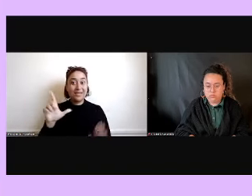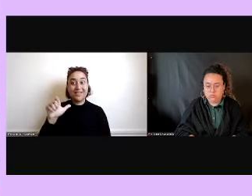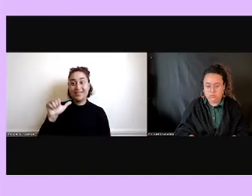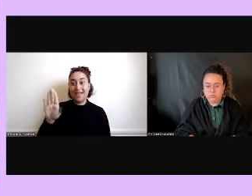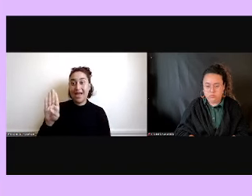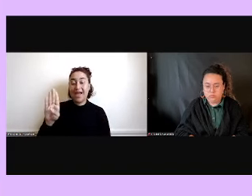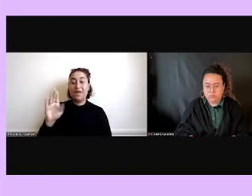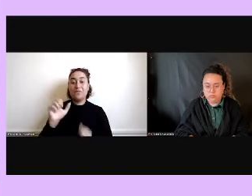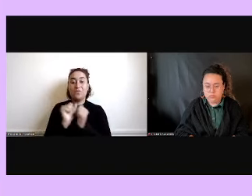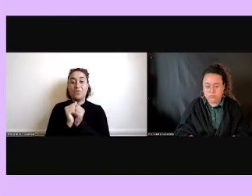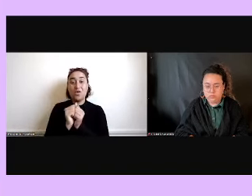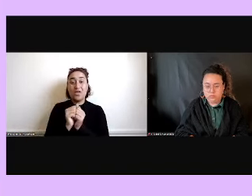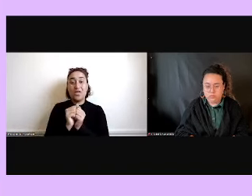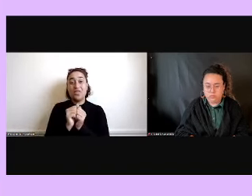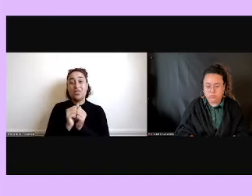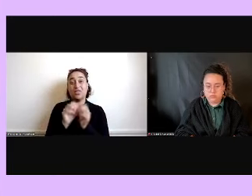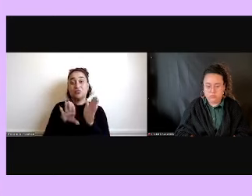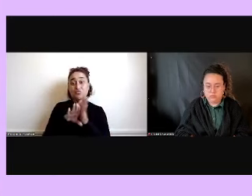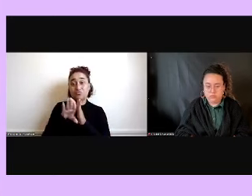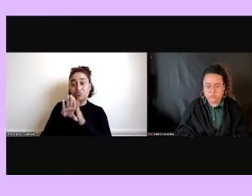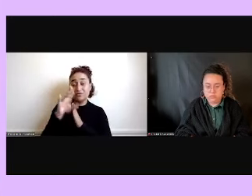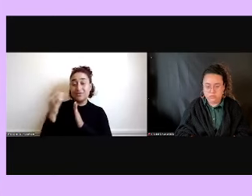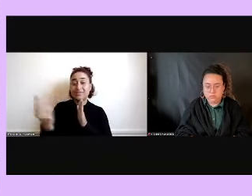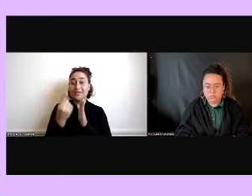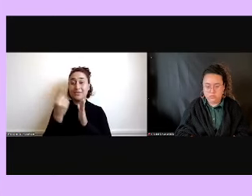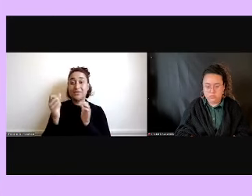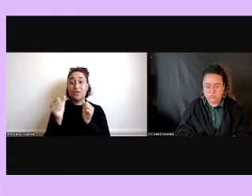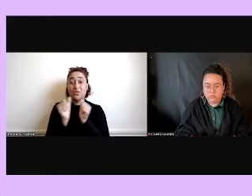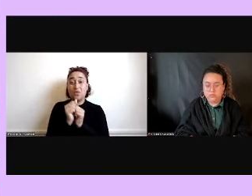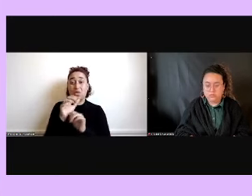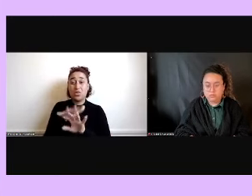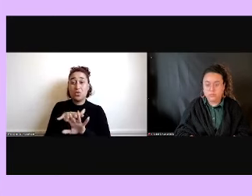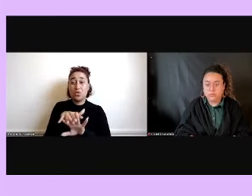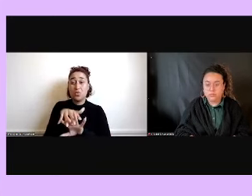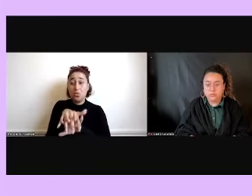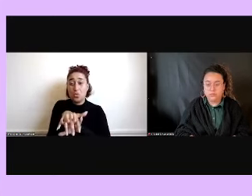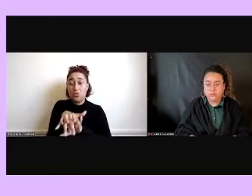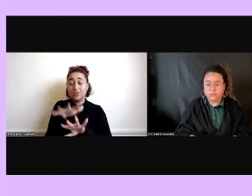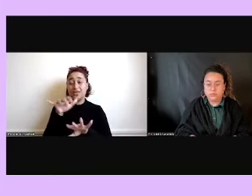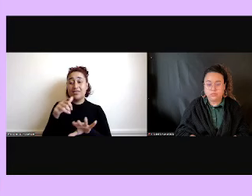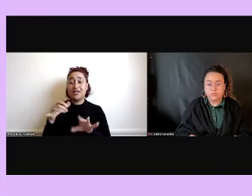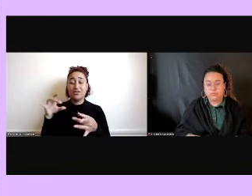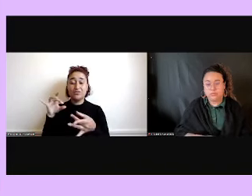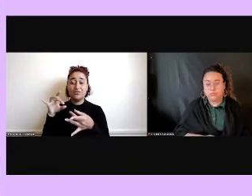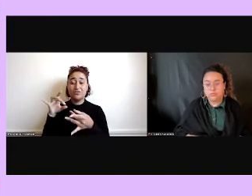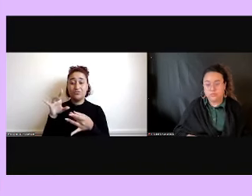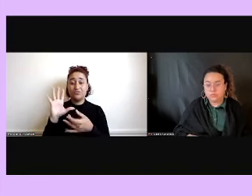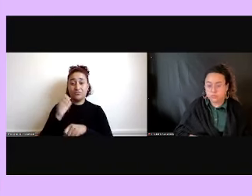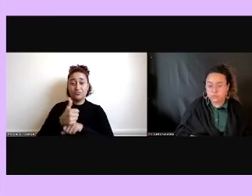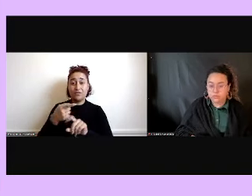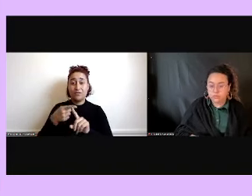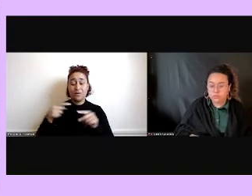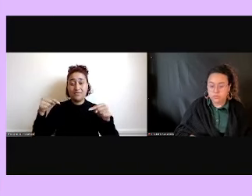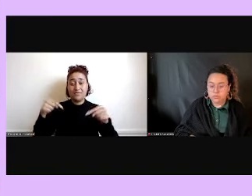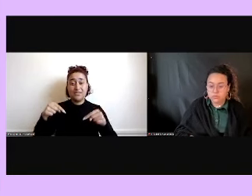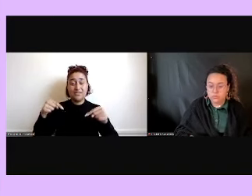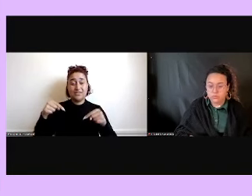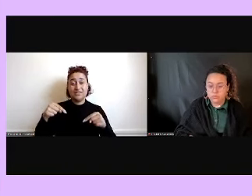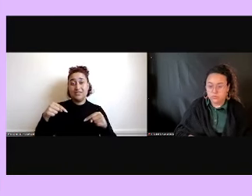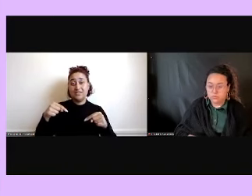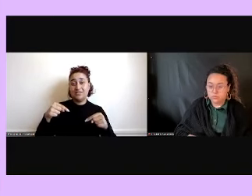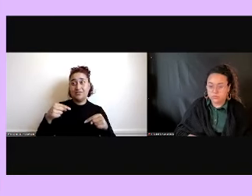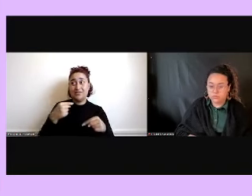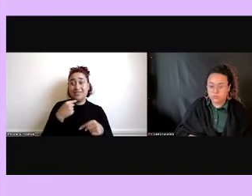around growing something with roots that are formed from these very, dare I